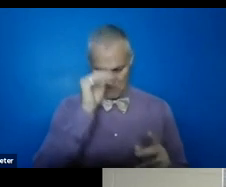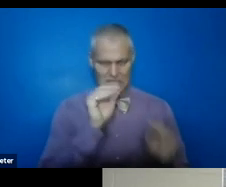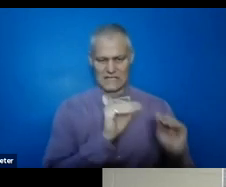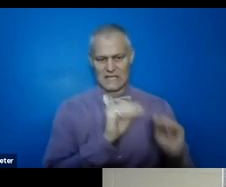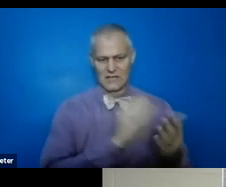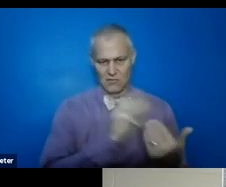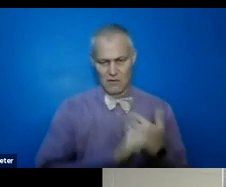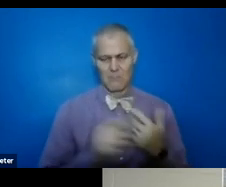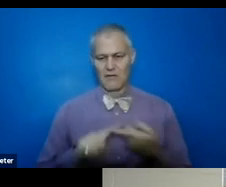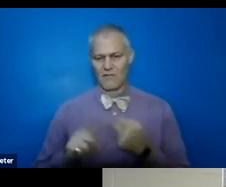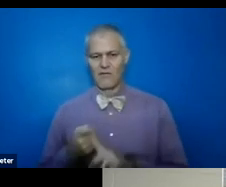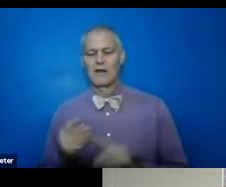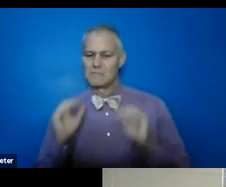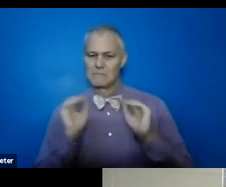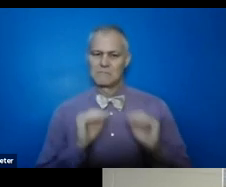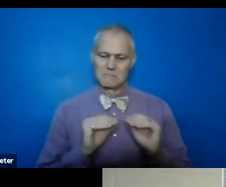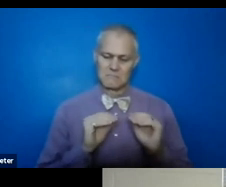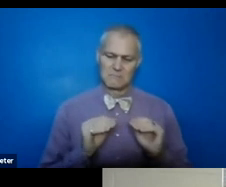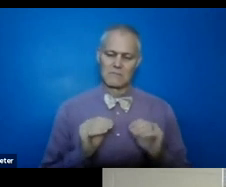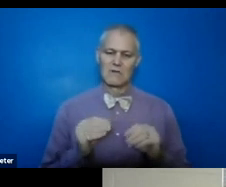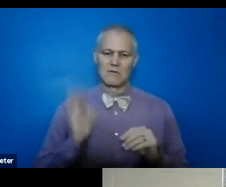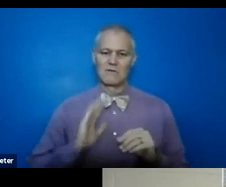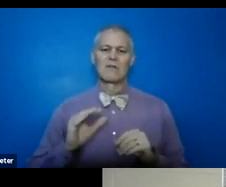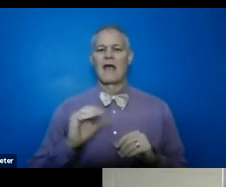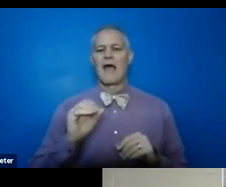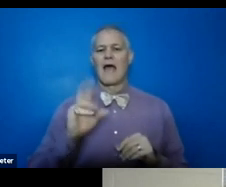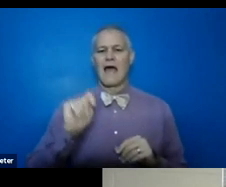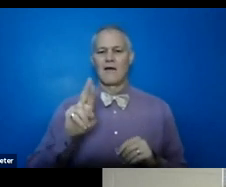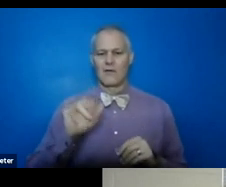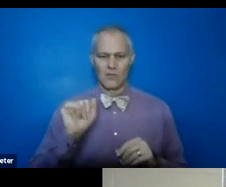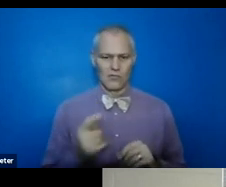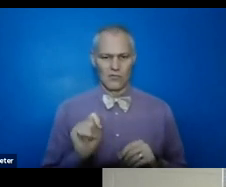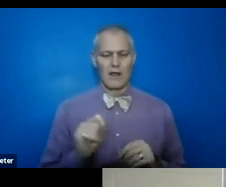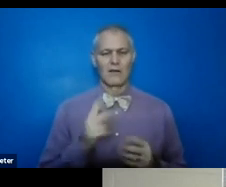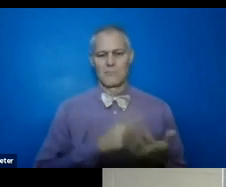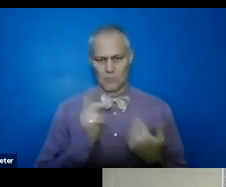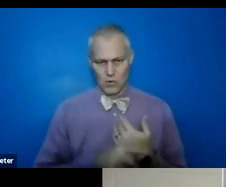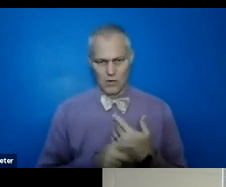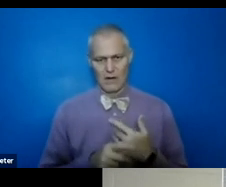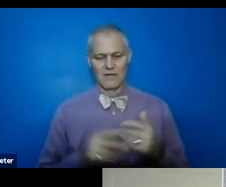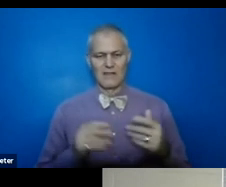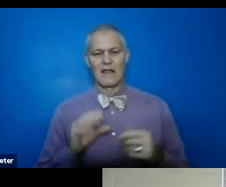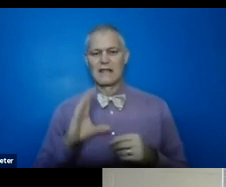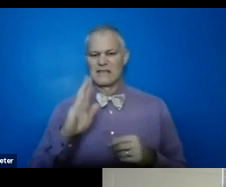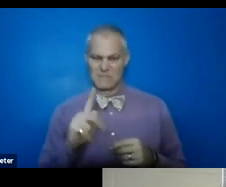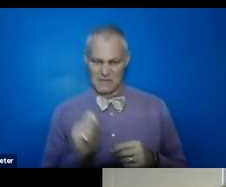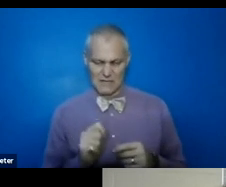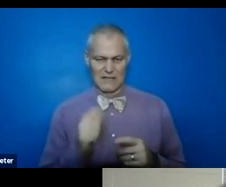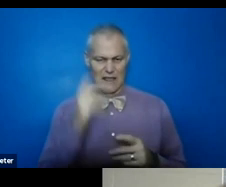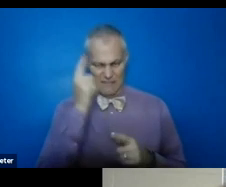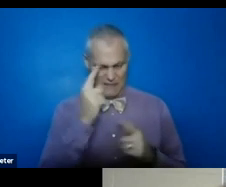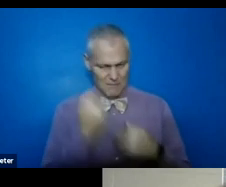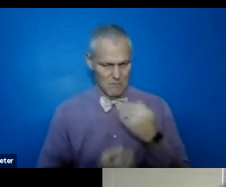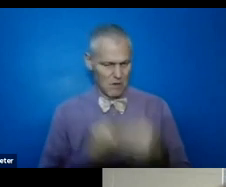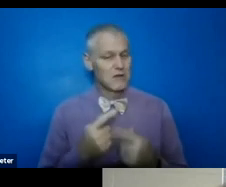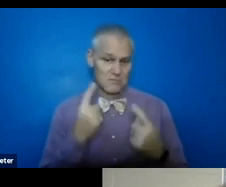a program called the Outright Program, focusing on cognitive behavior, how to just that thinking process. And it was a pretty